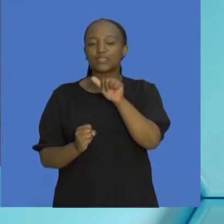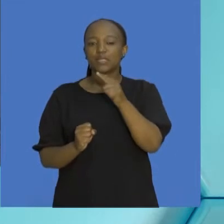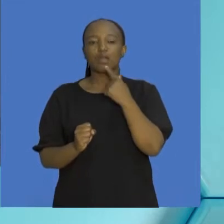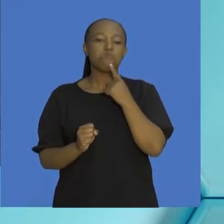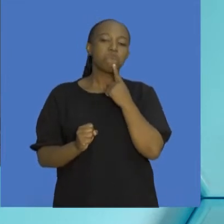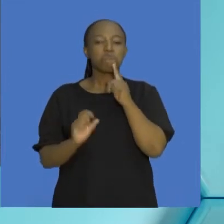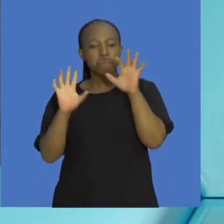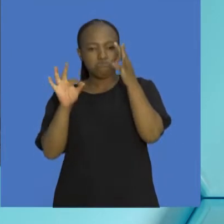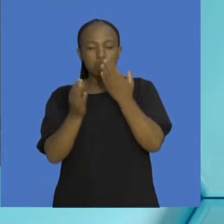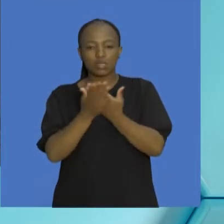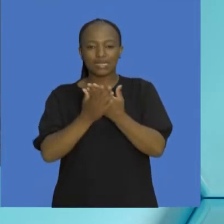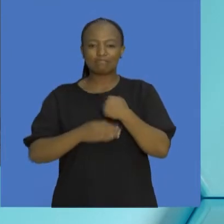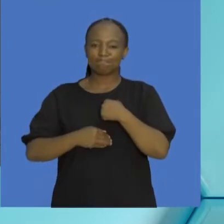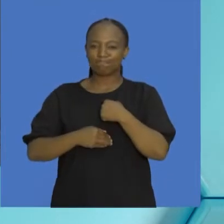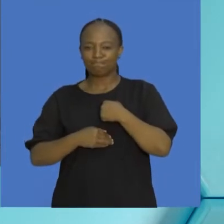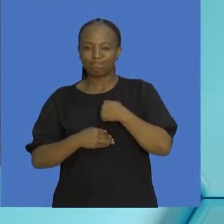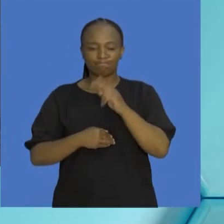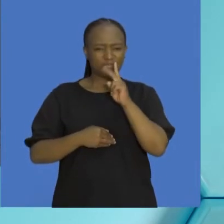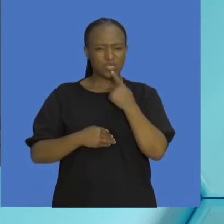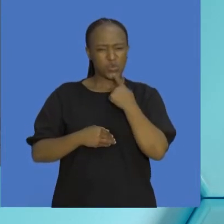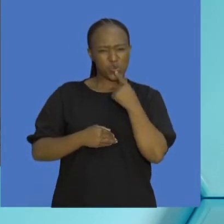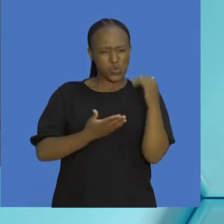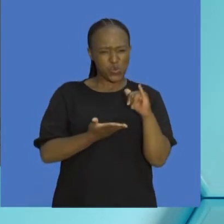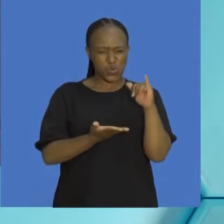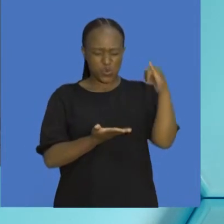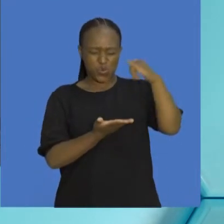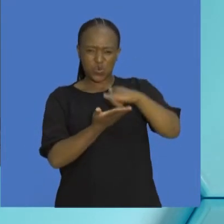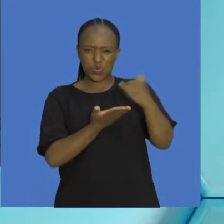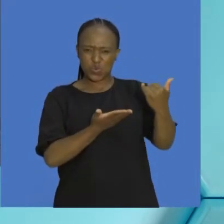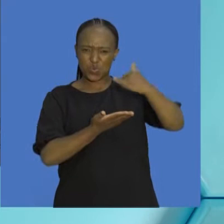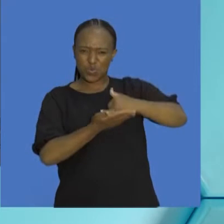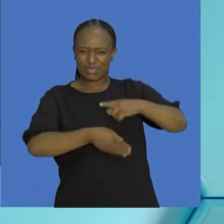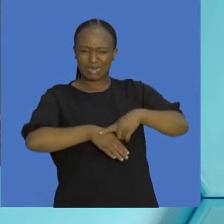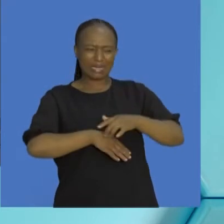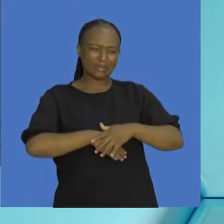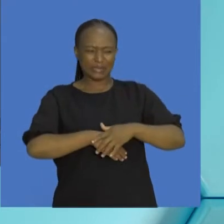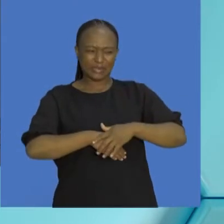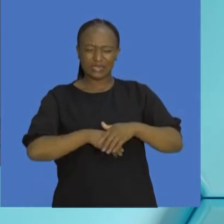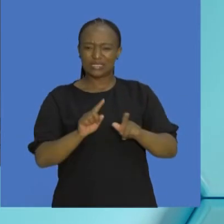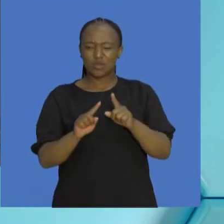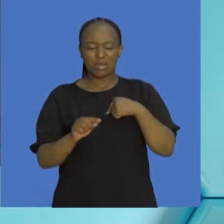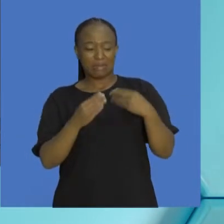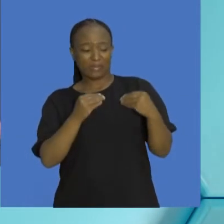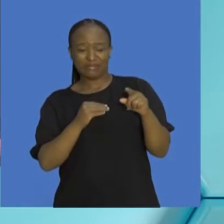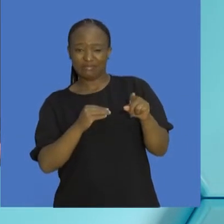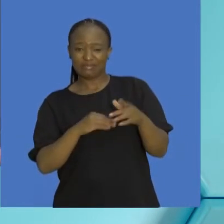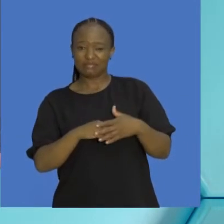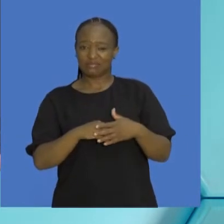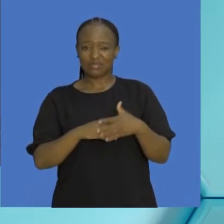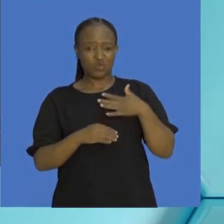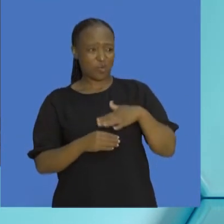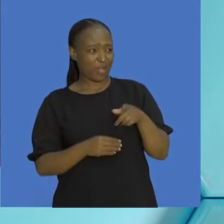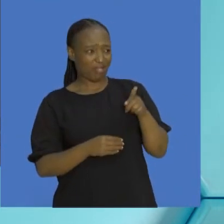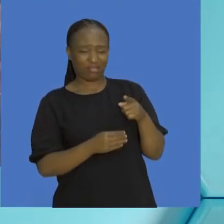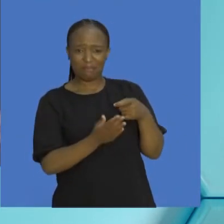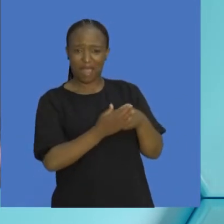data to really analyze what is happening. I mean, you can analyze each and every aircraft if they arrive on time. Do you really want to invest in that